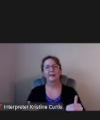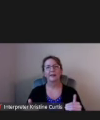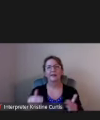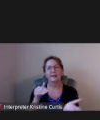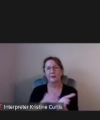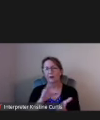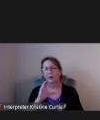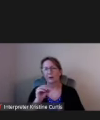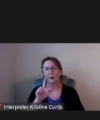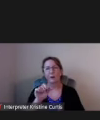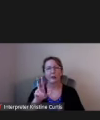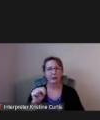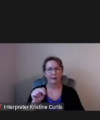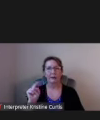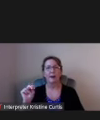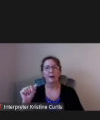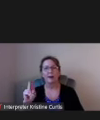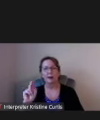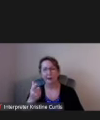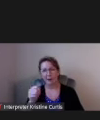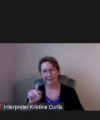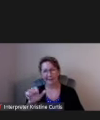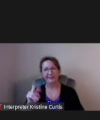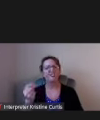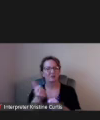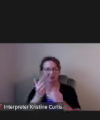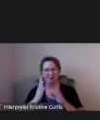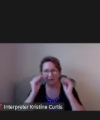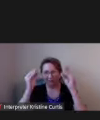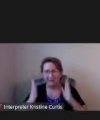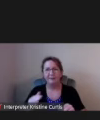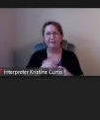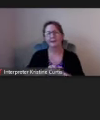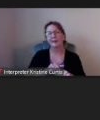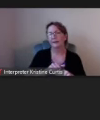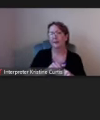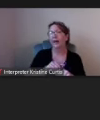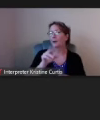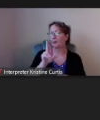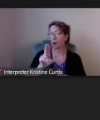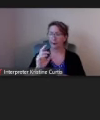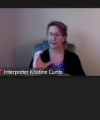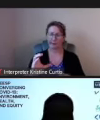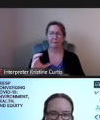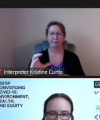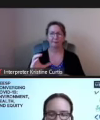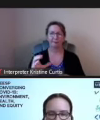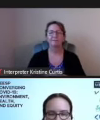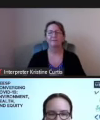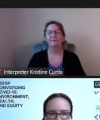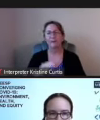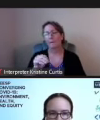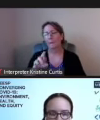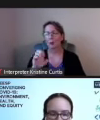Dr. Colleen Naughton, who is an assistant professor in civil and environmental engineering at the University of California, Merced.